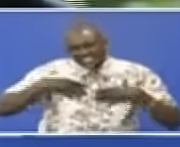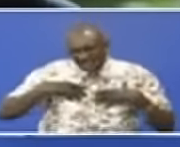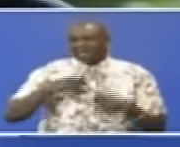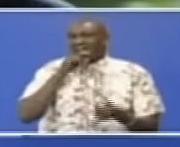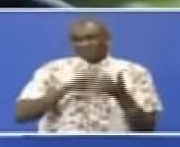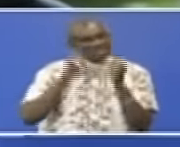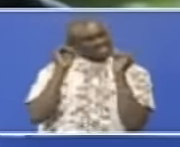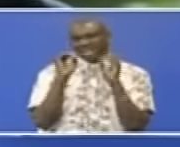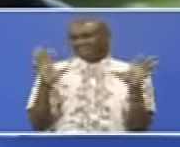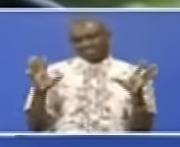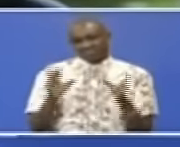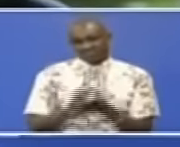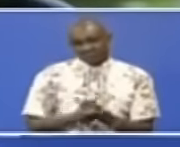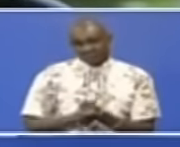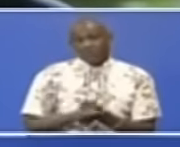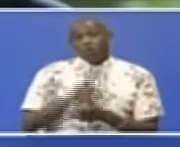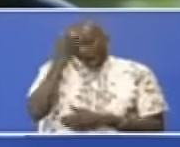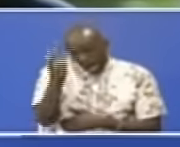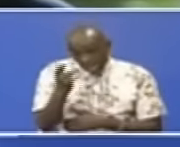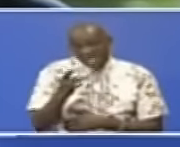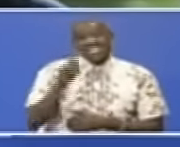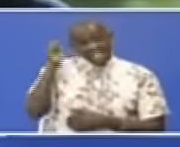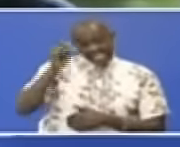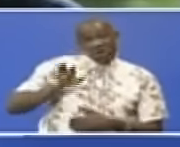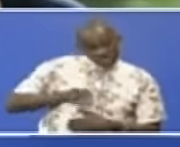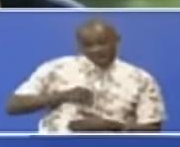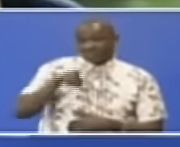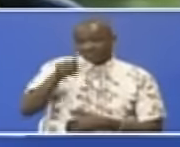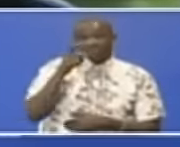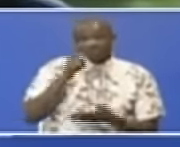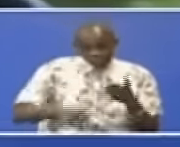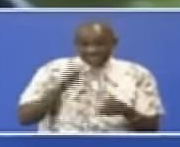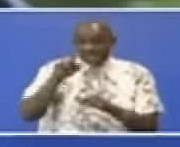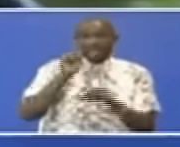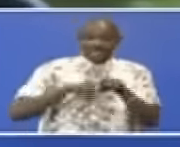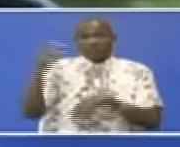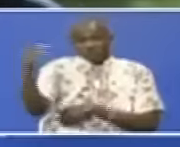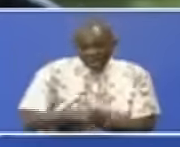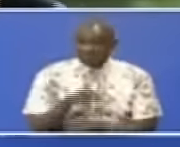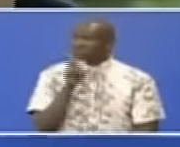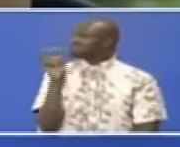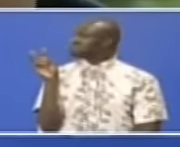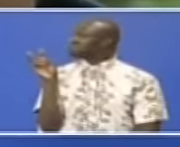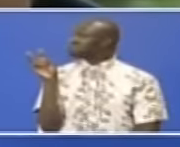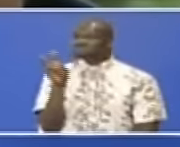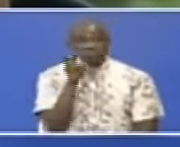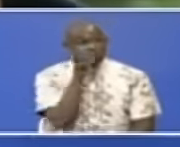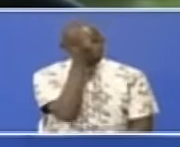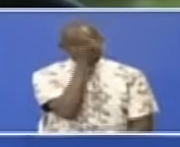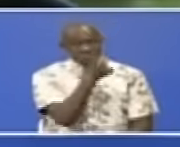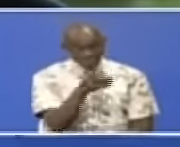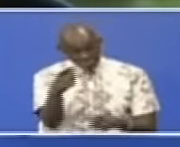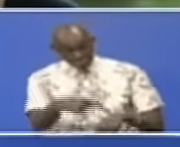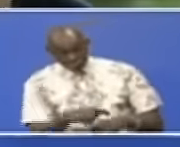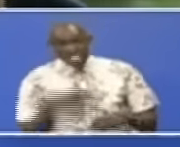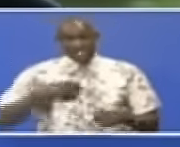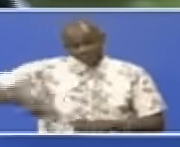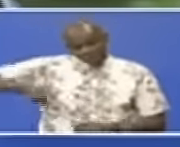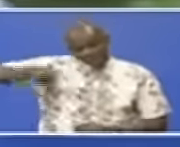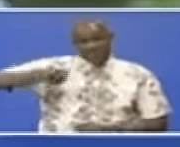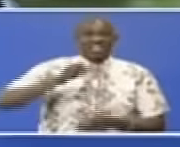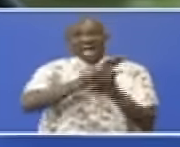kwa waume. Kwa sababu mke wa Kenya huwa ukija, ye huwa anakuangalia tu pako ingie ndani, hata ukiwa